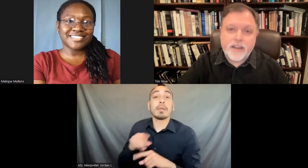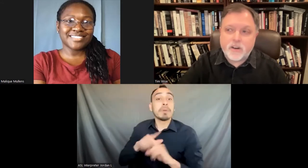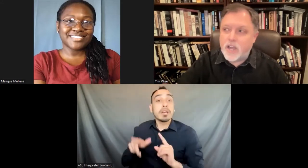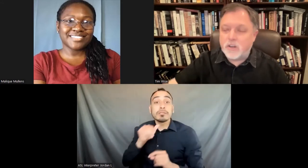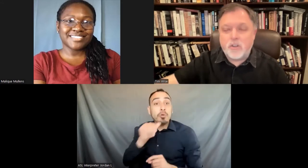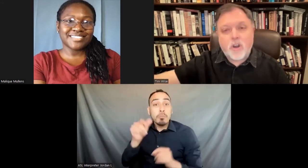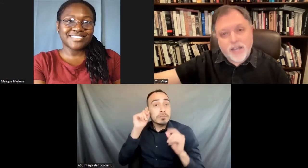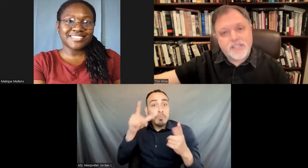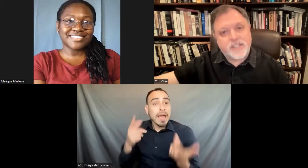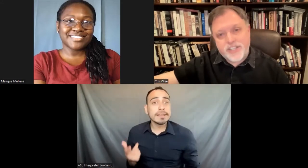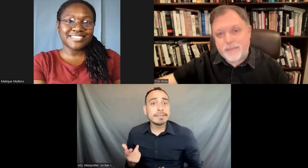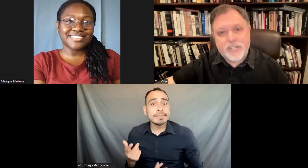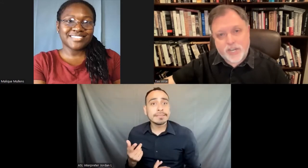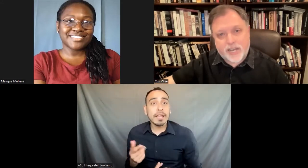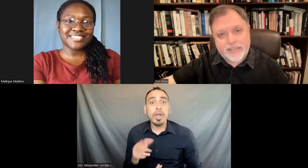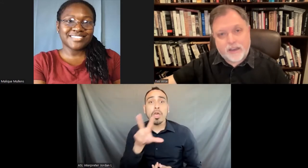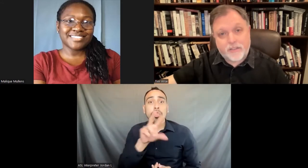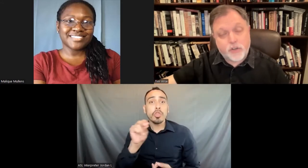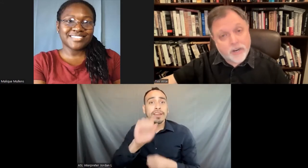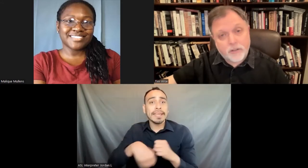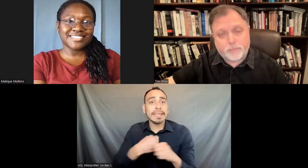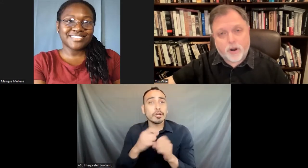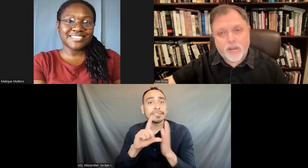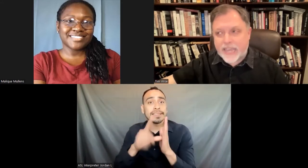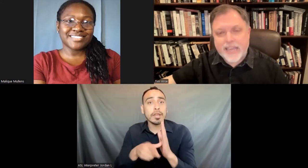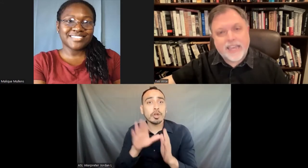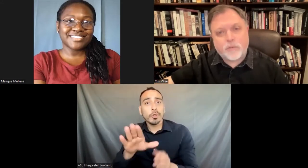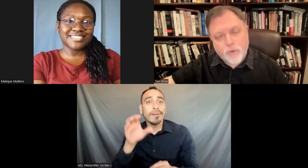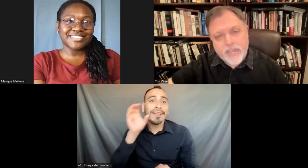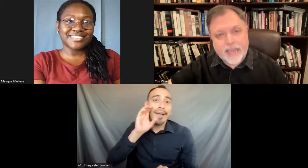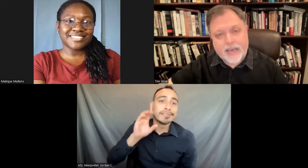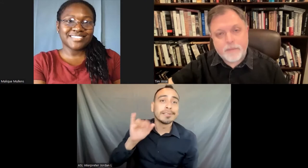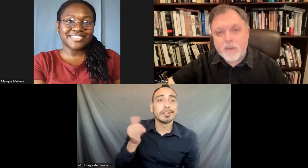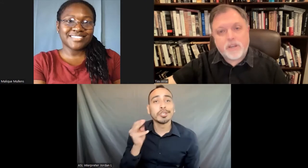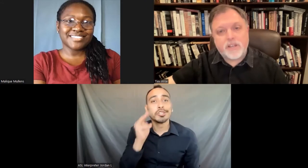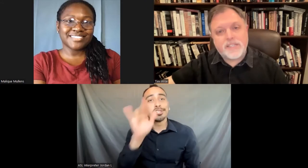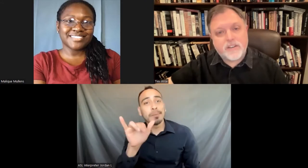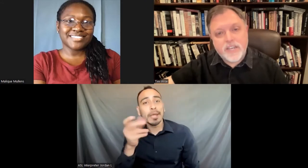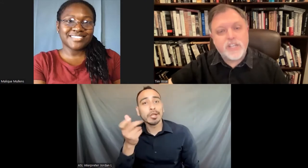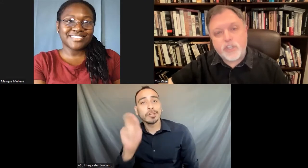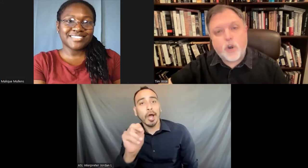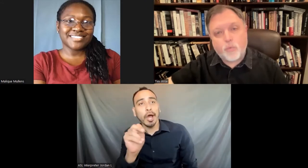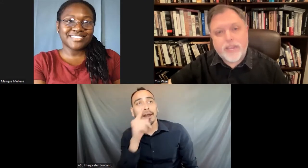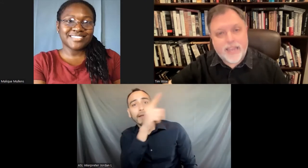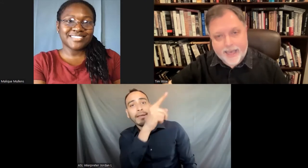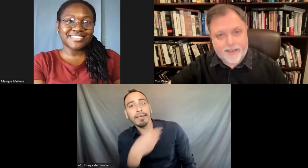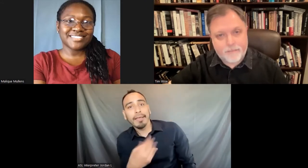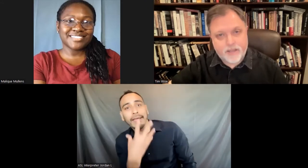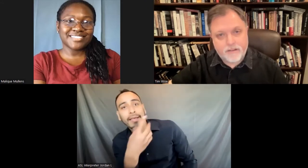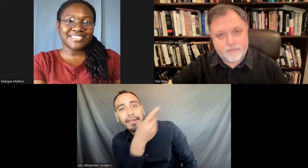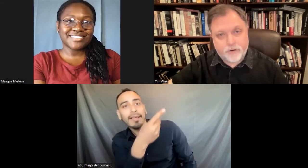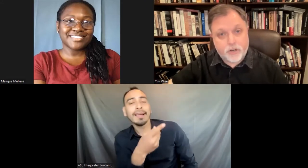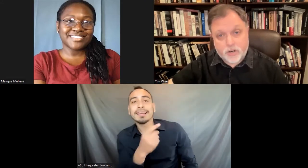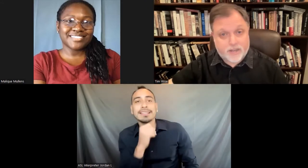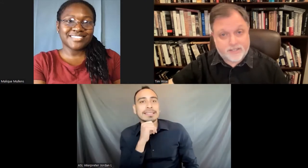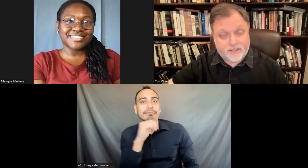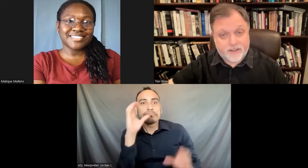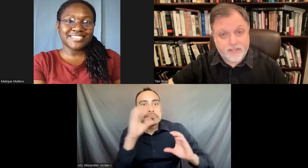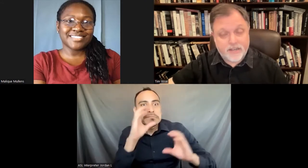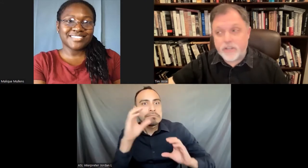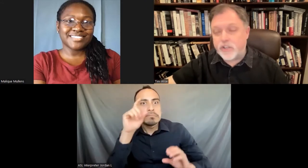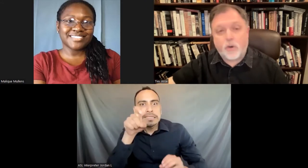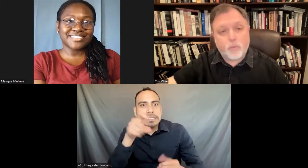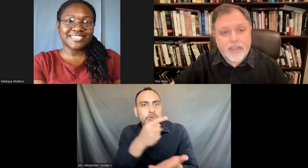years later, your little cousin Jimmy John down in the trailer park can't get rehab because there is no rehab for your